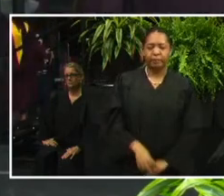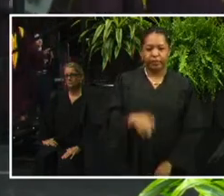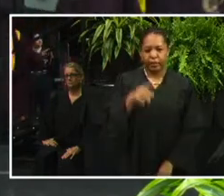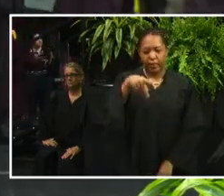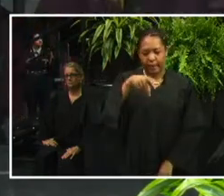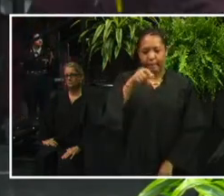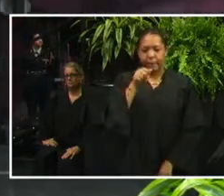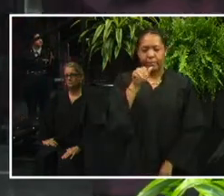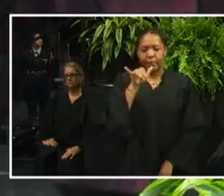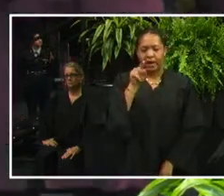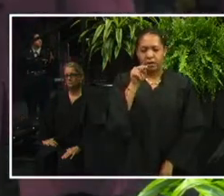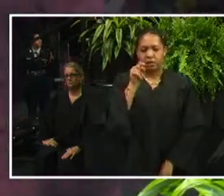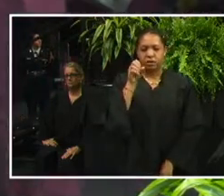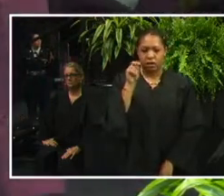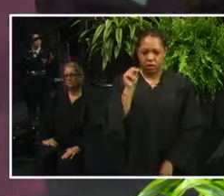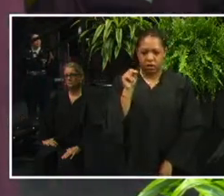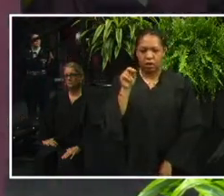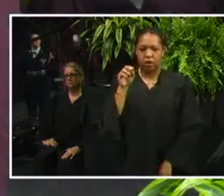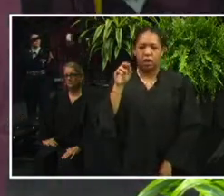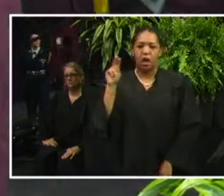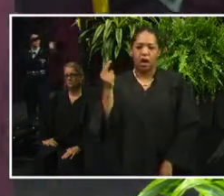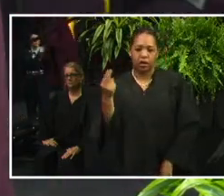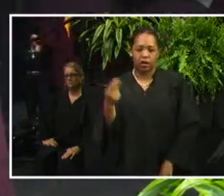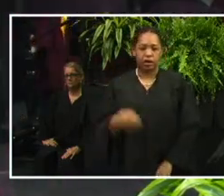Peyton Michael Colwell Honecker.